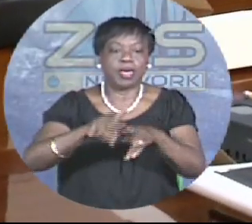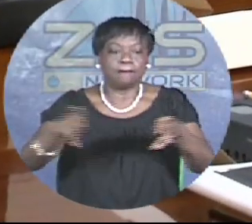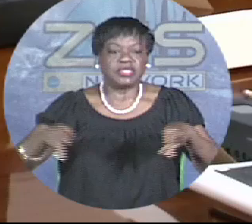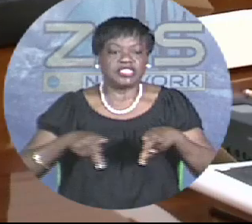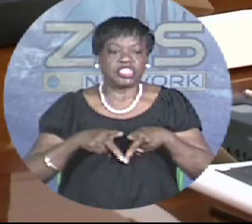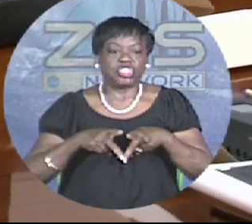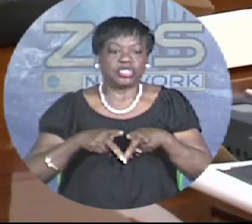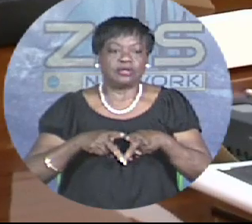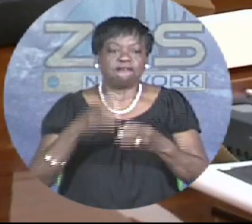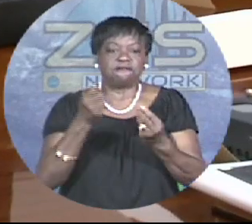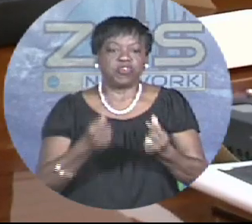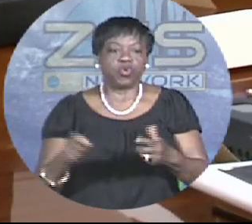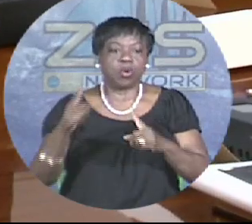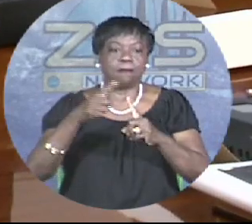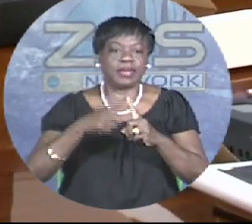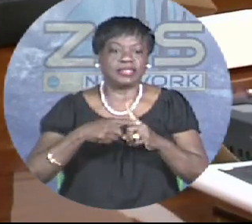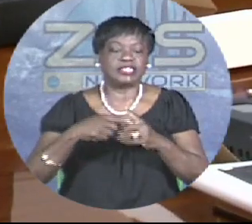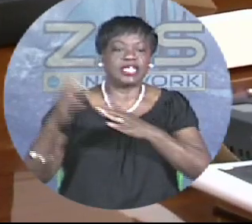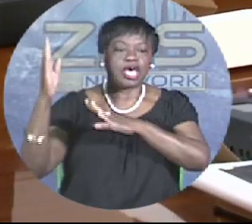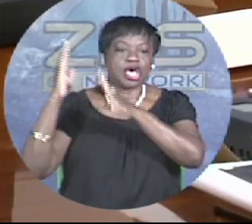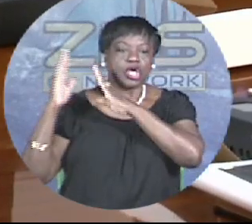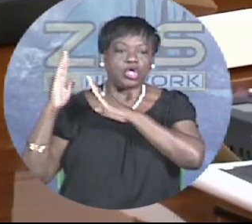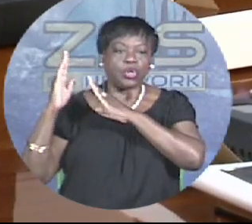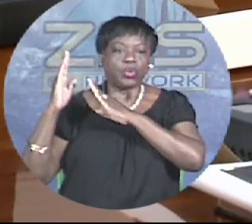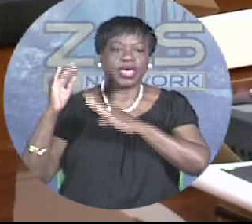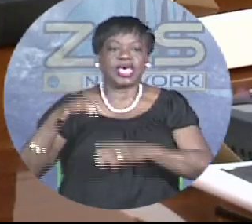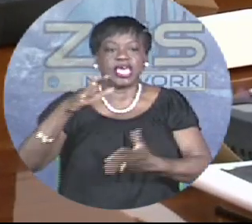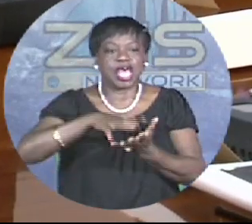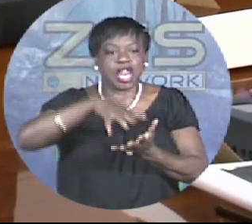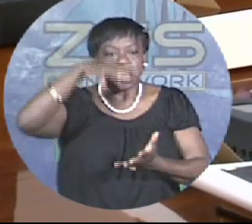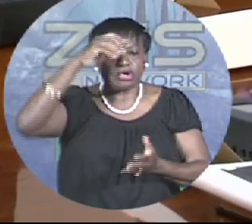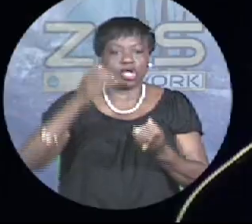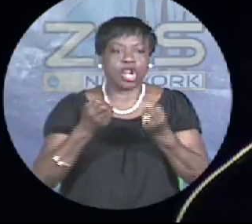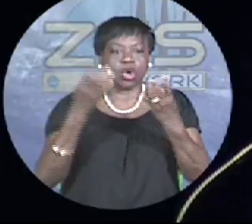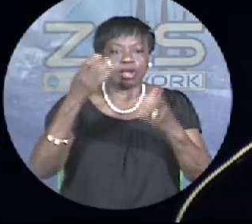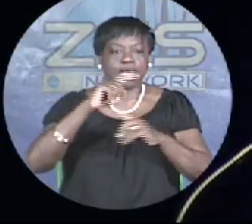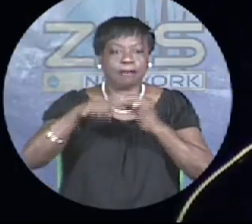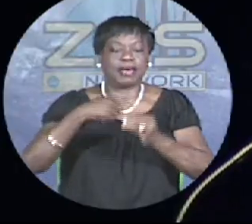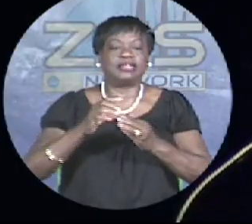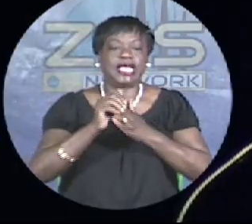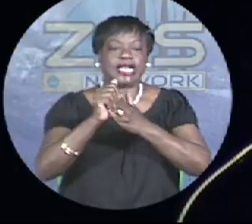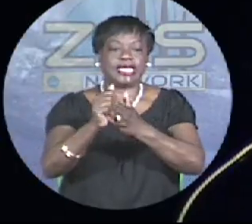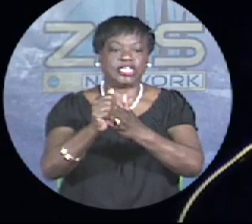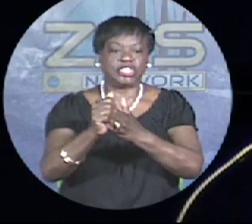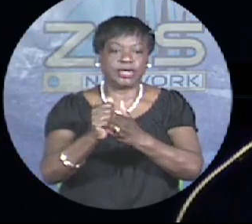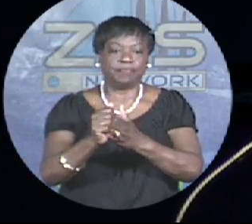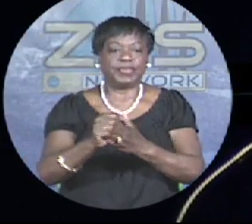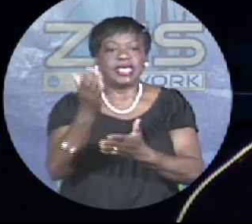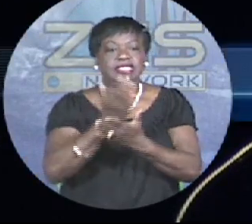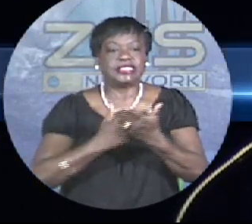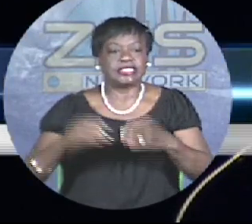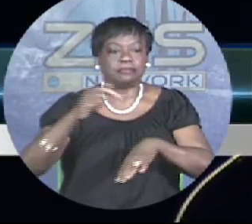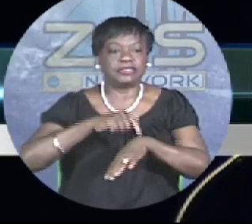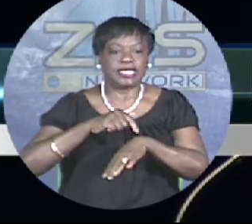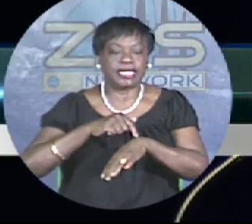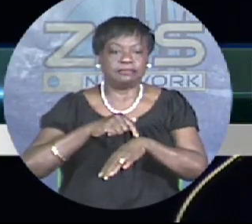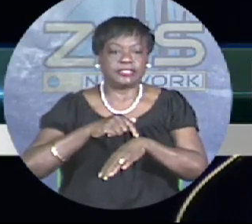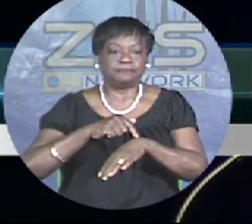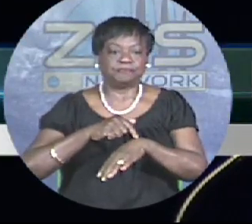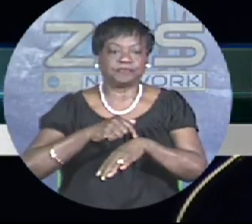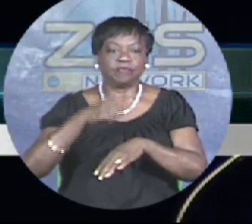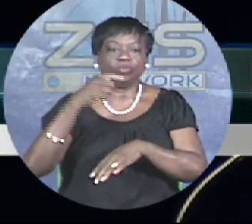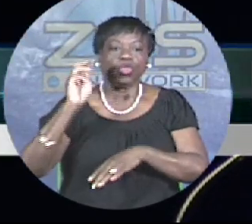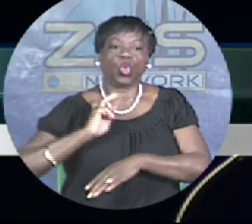on leadership, including the importance of being open to growth and learning from others. Sometimes we